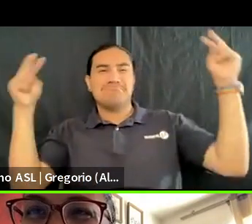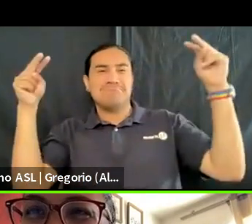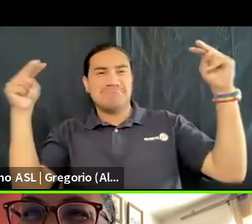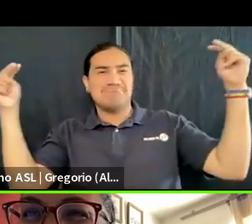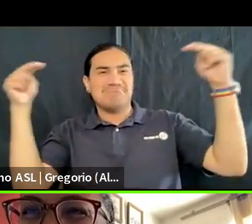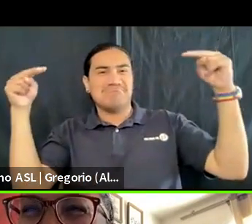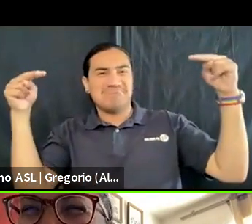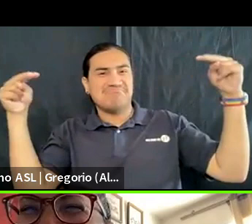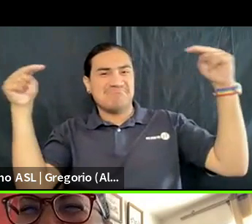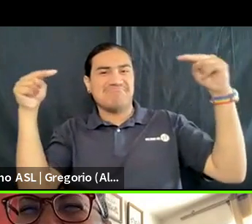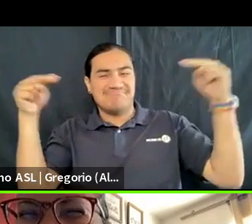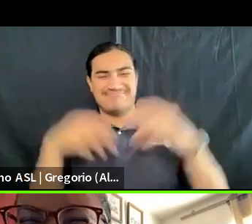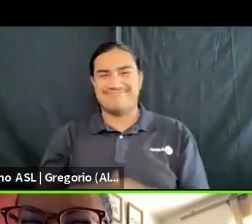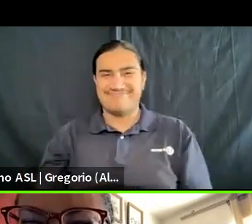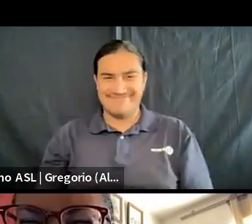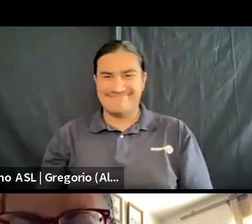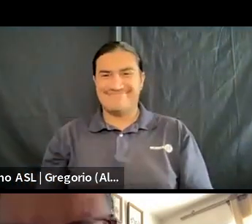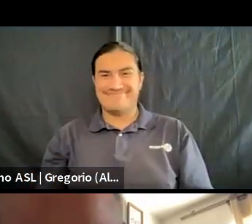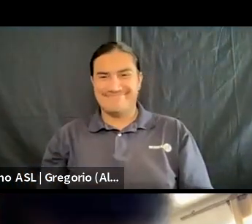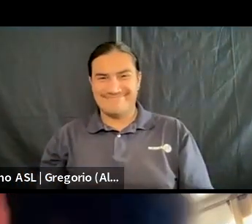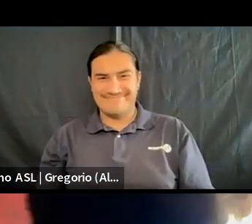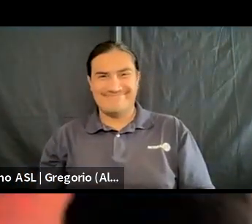stare, stare.